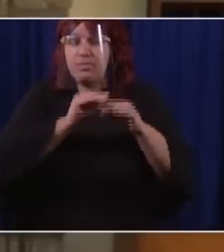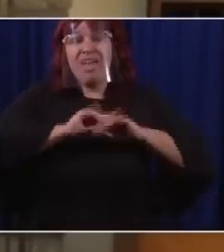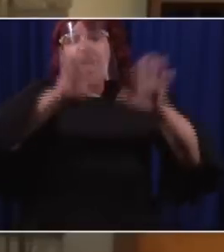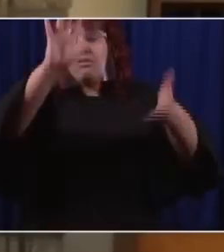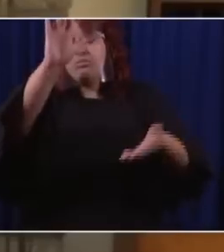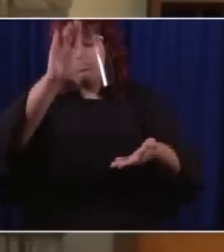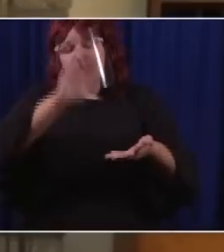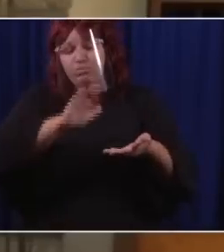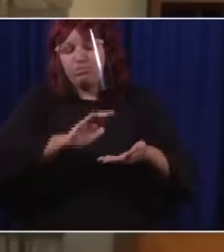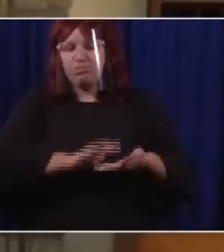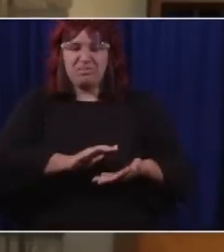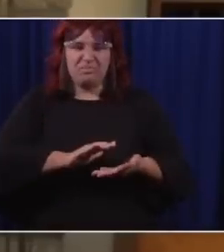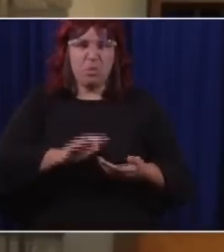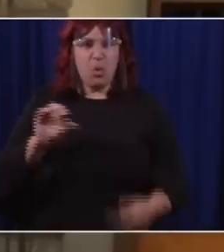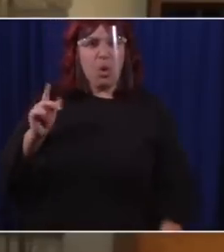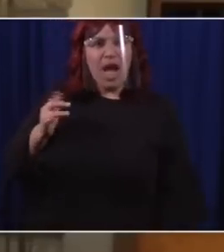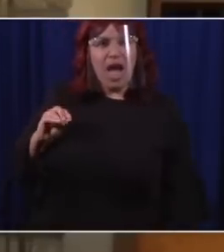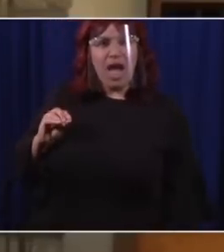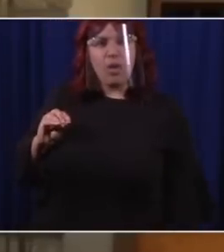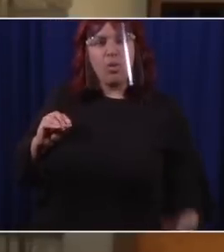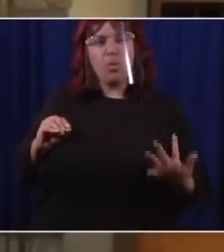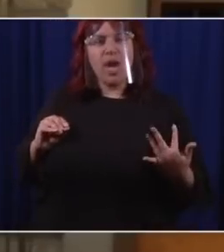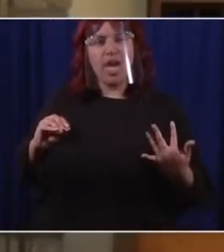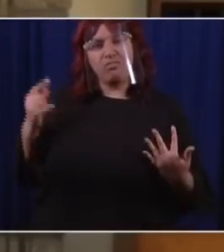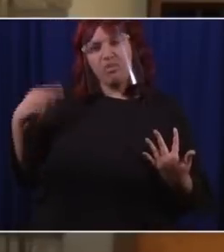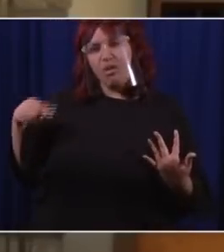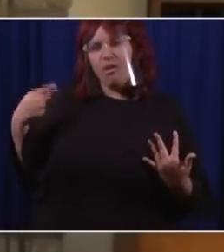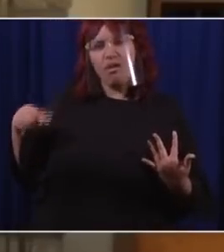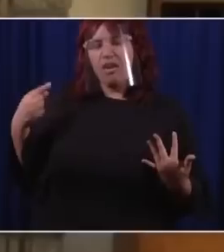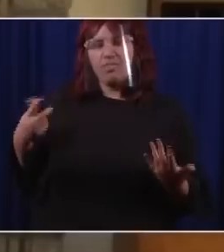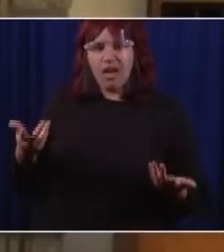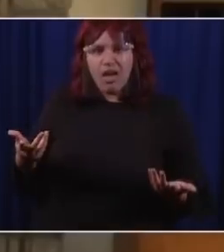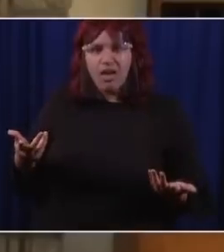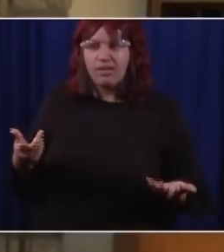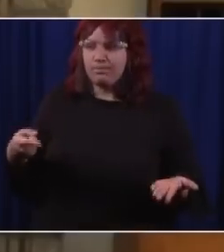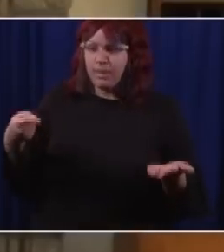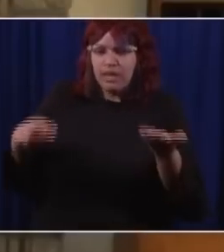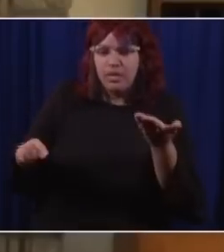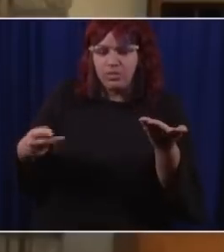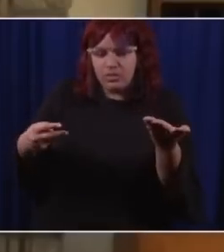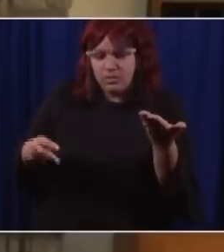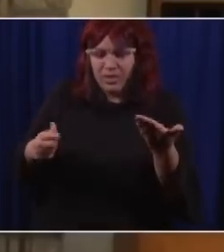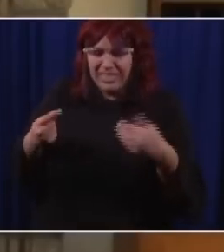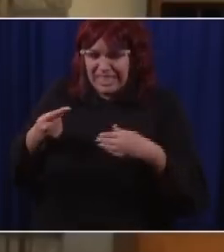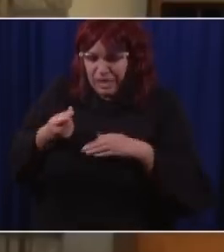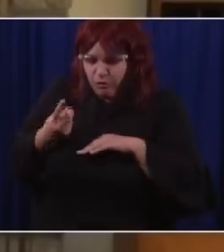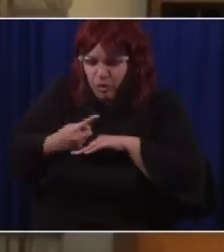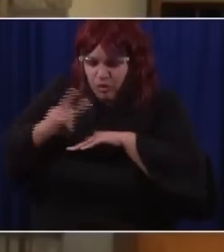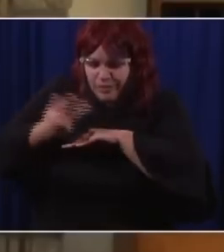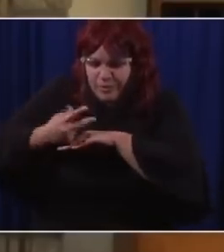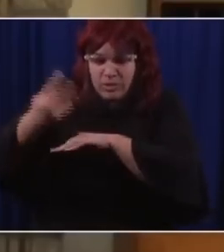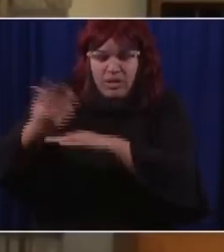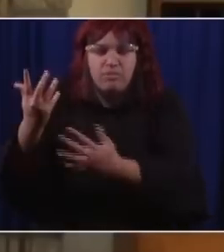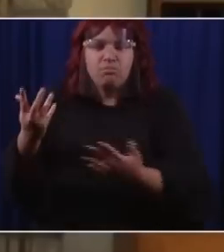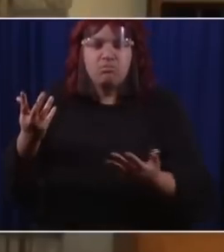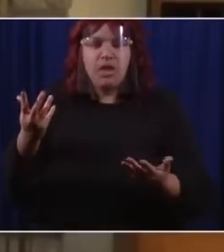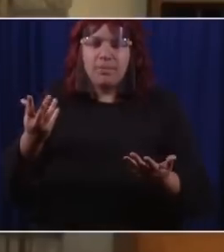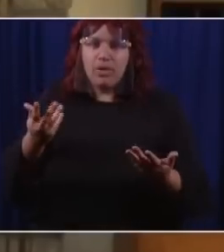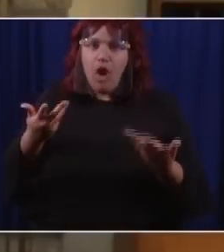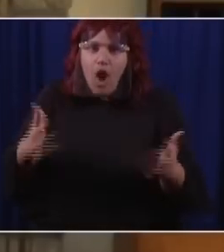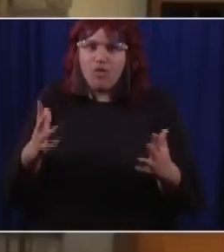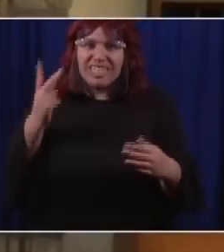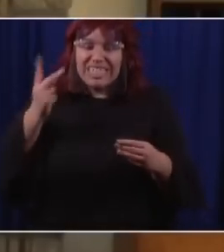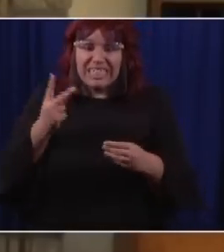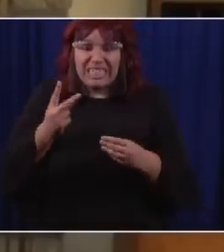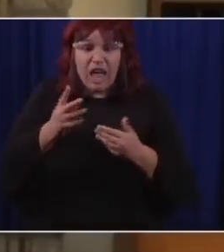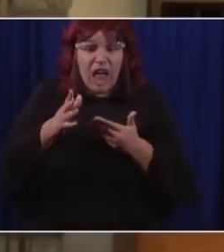some information about what we could see, next week or in the next few days with almost 5,000 cases a day? Anything you